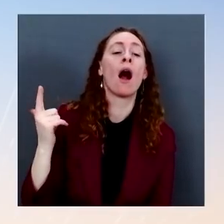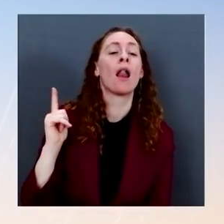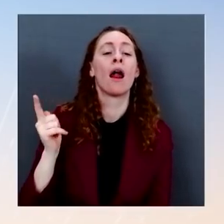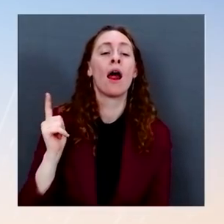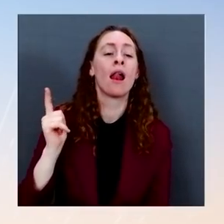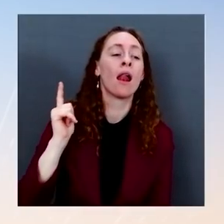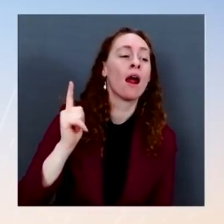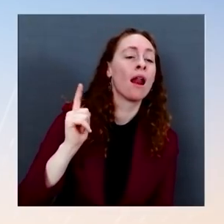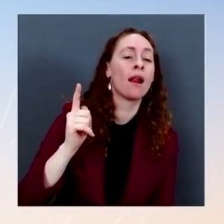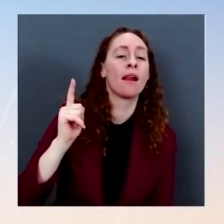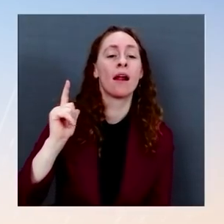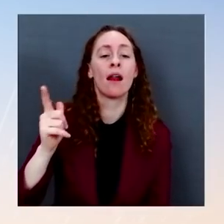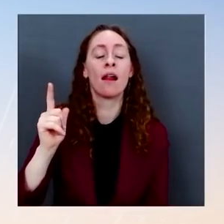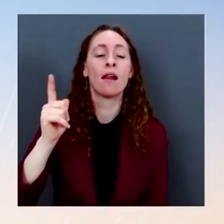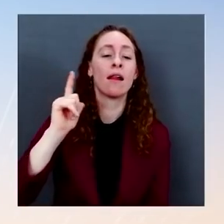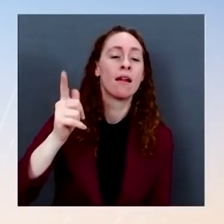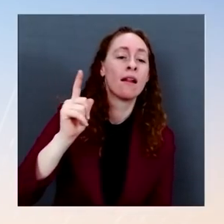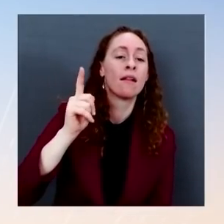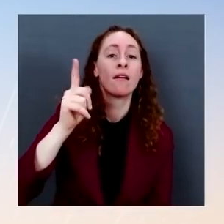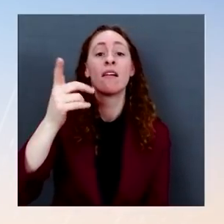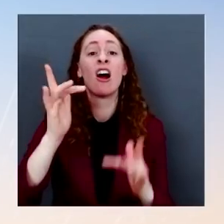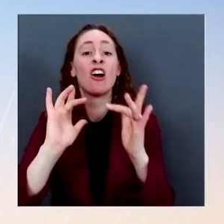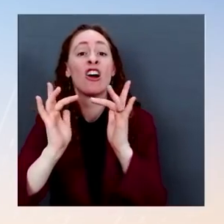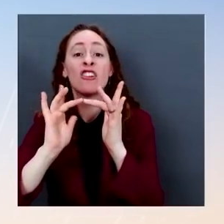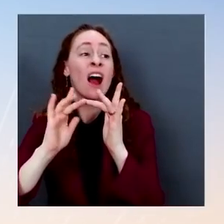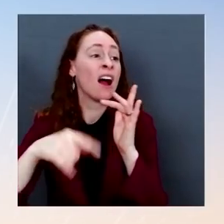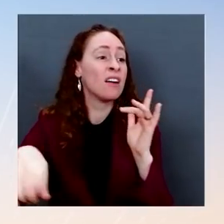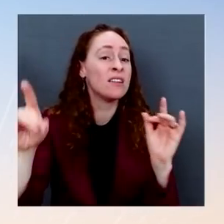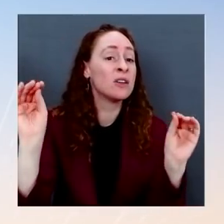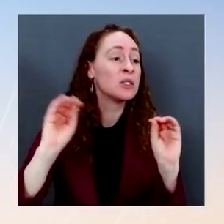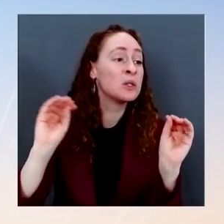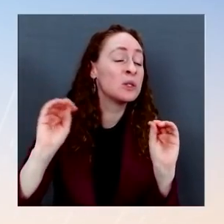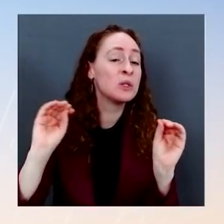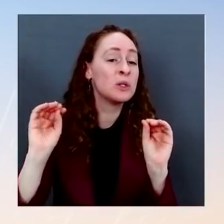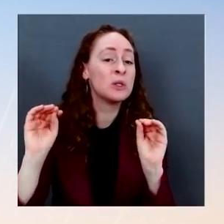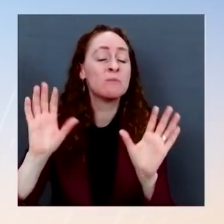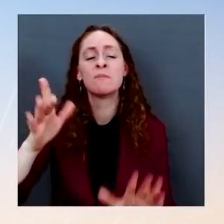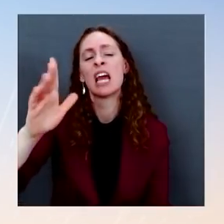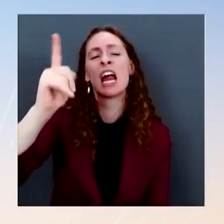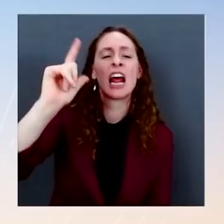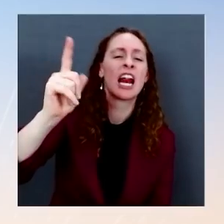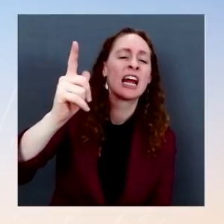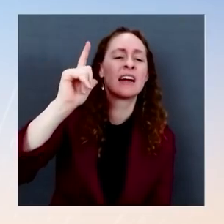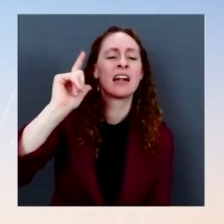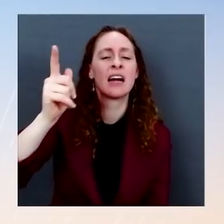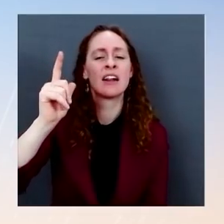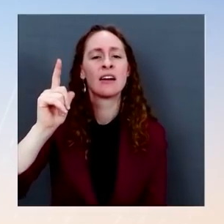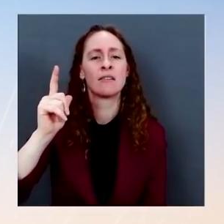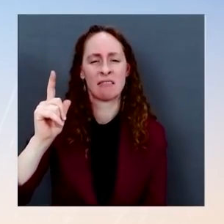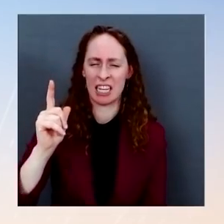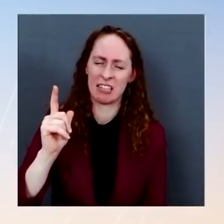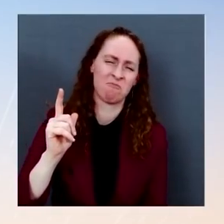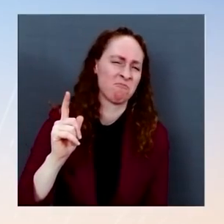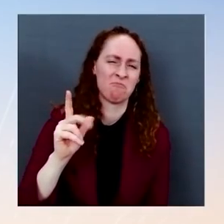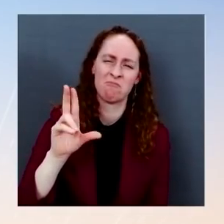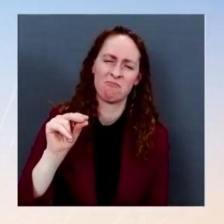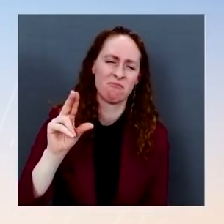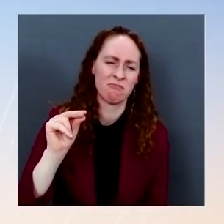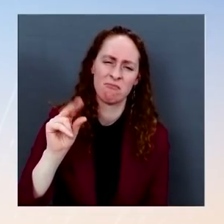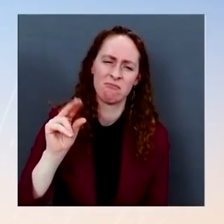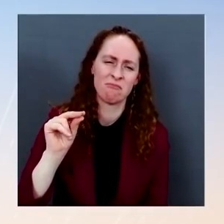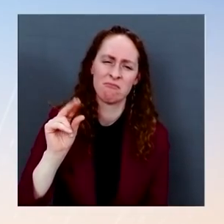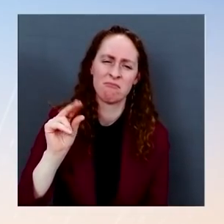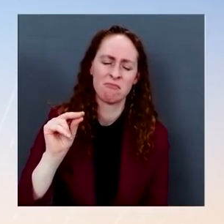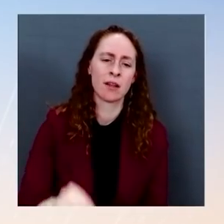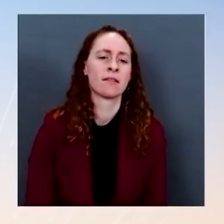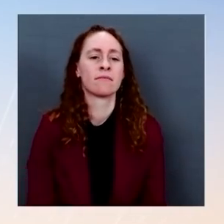in putting many union workers to work, creating many good-paying union jobs, we disagree with that. We're going to get